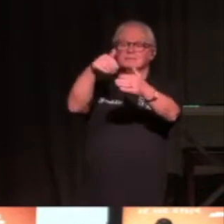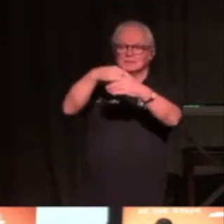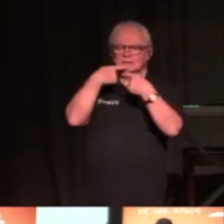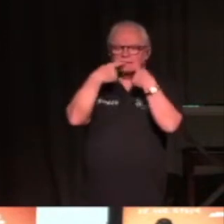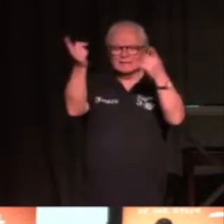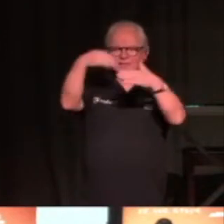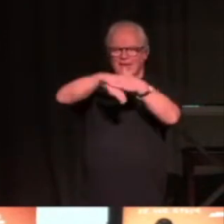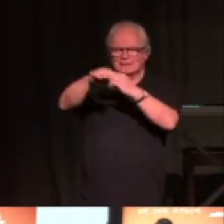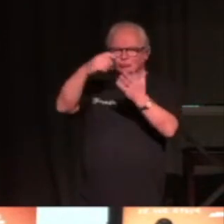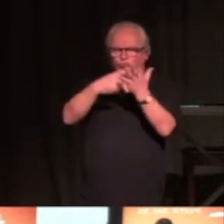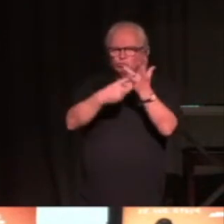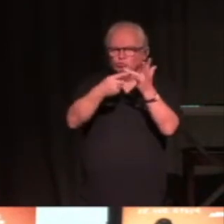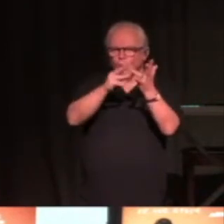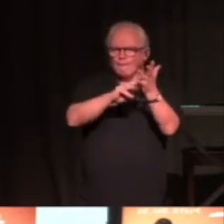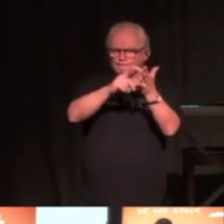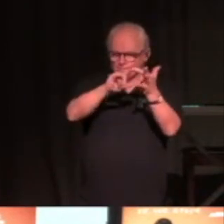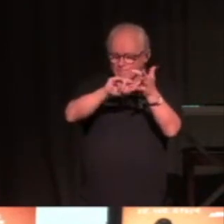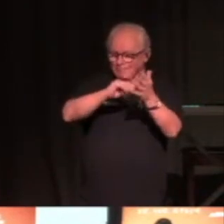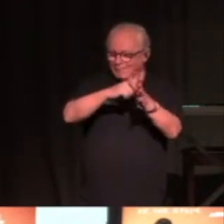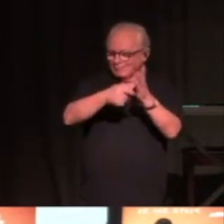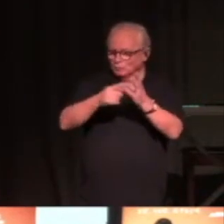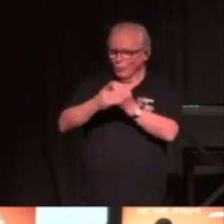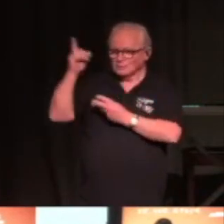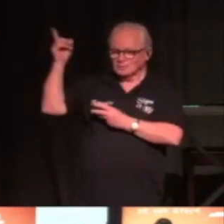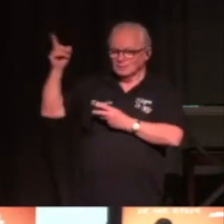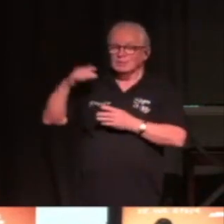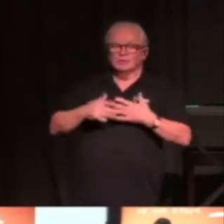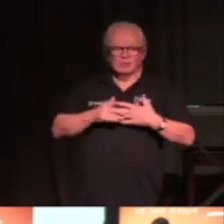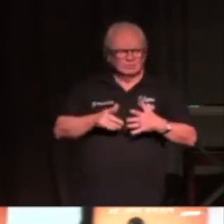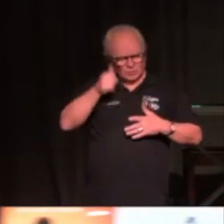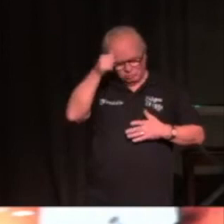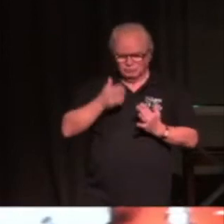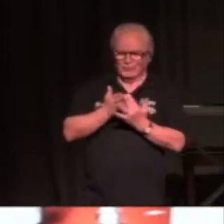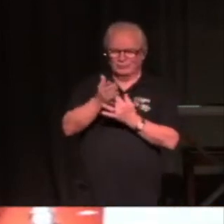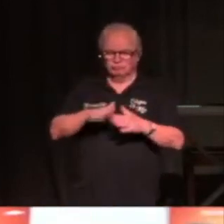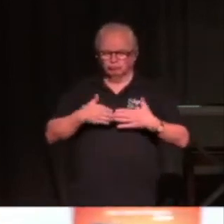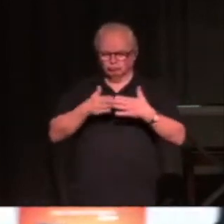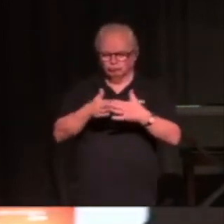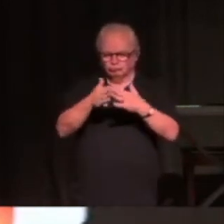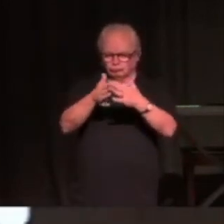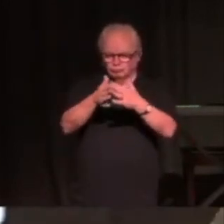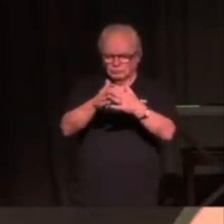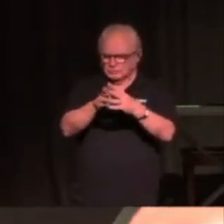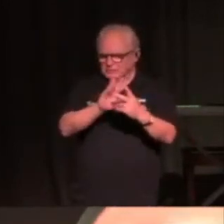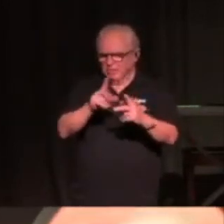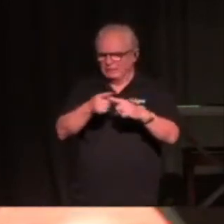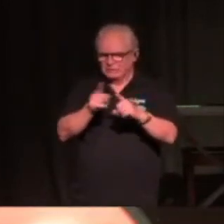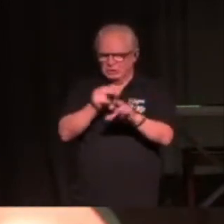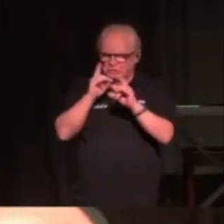fasting because it's not looking good. How many have been in that place before where, you know what, we'll have to go